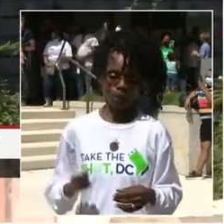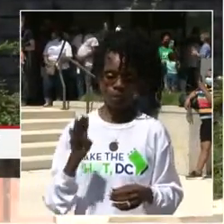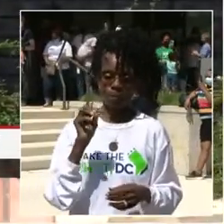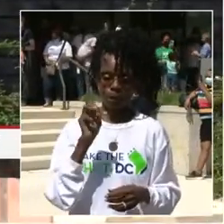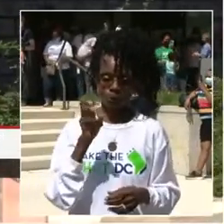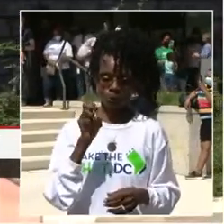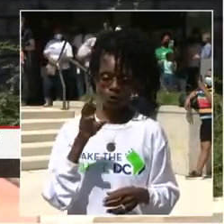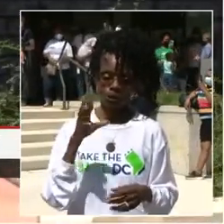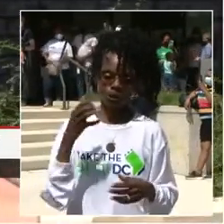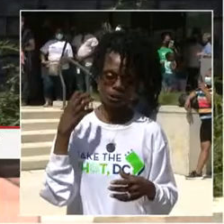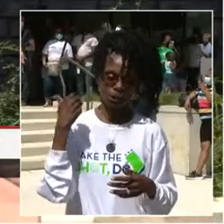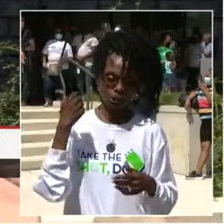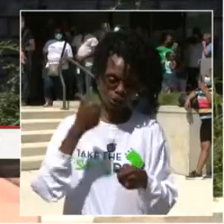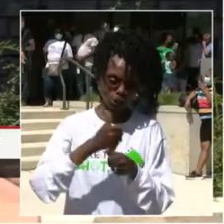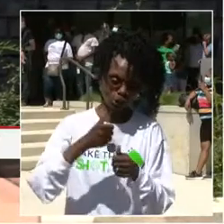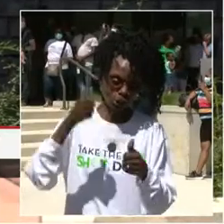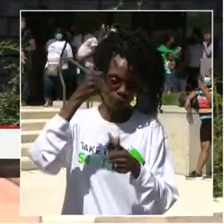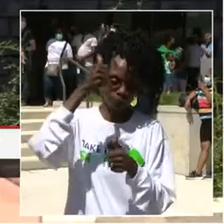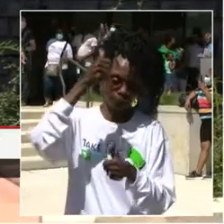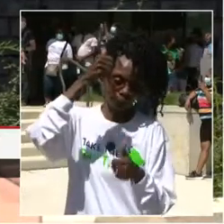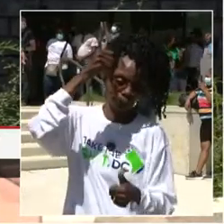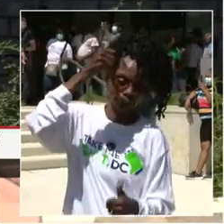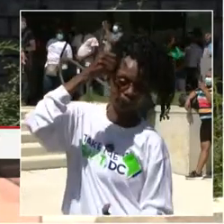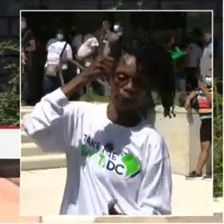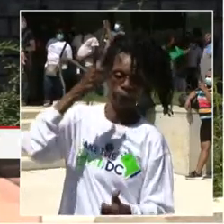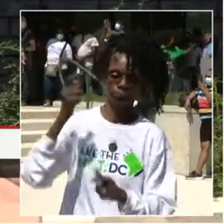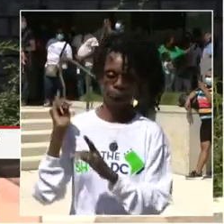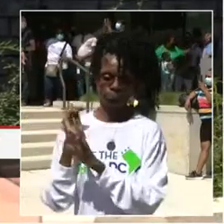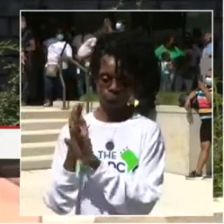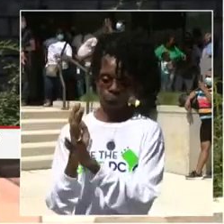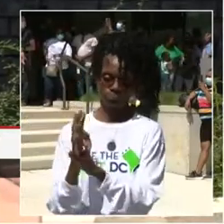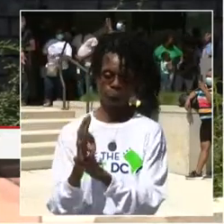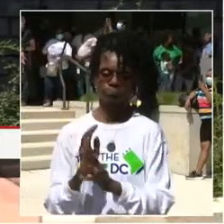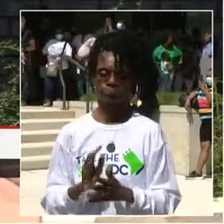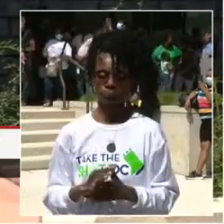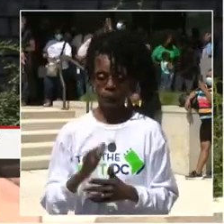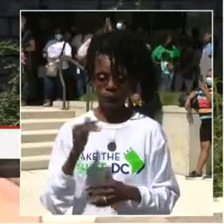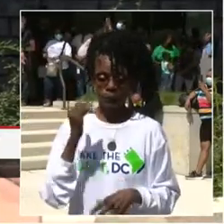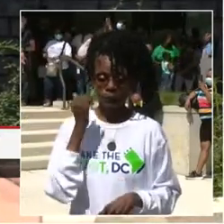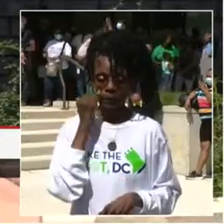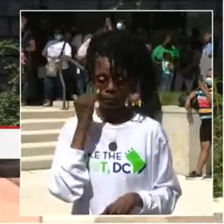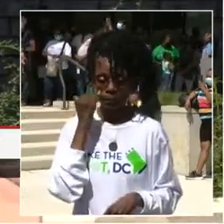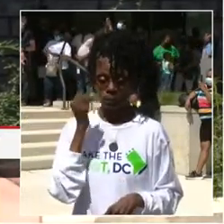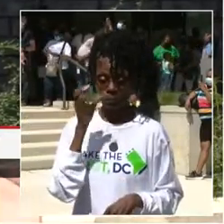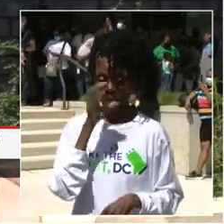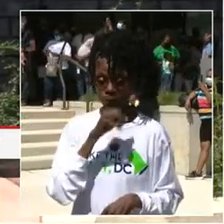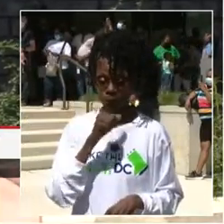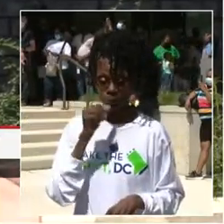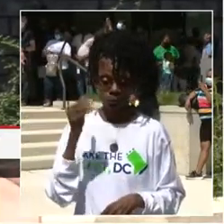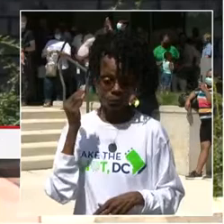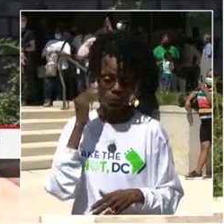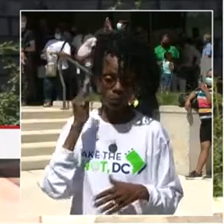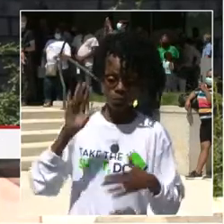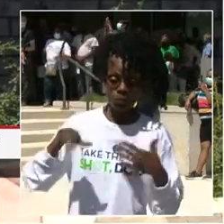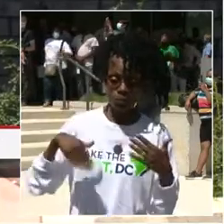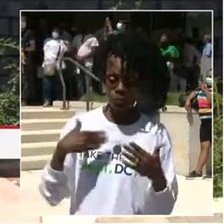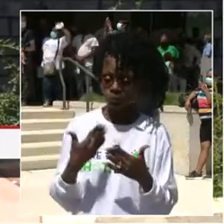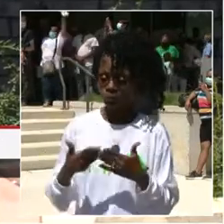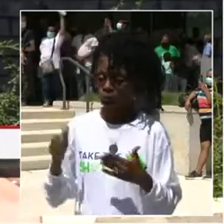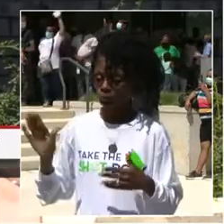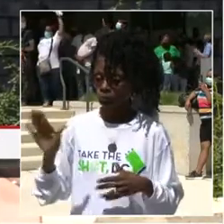guests. I would be remiss not to acknowledge all the Banneker Achievers that are here